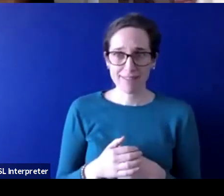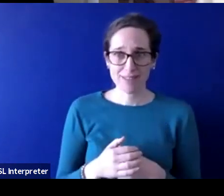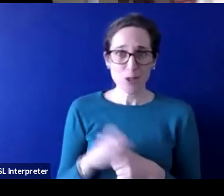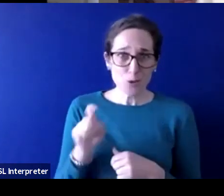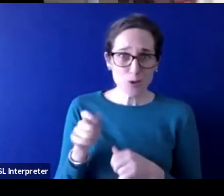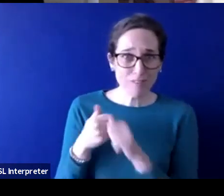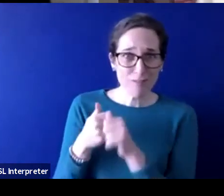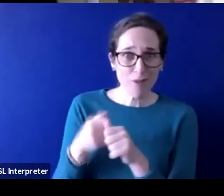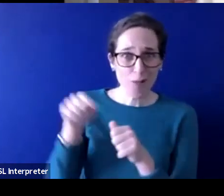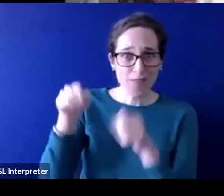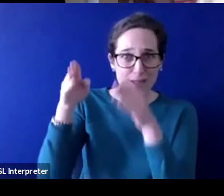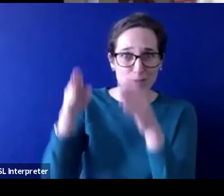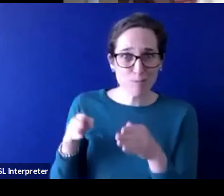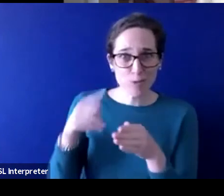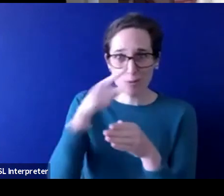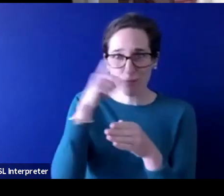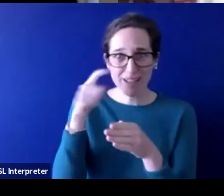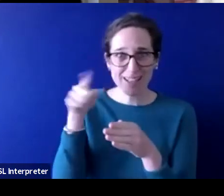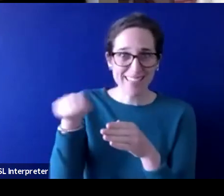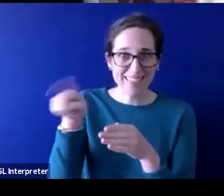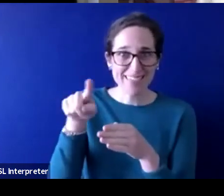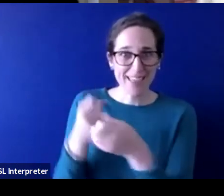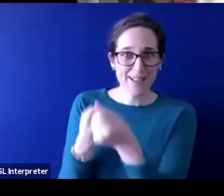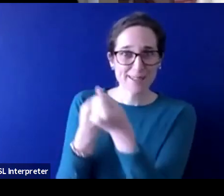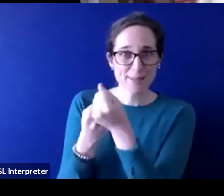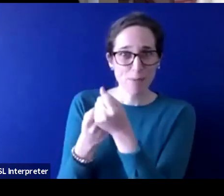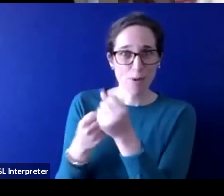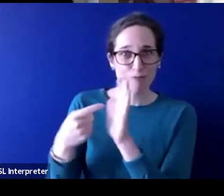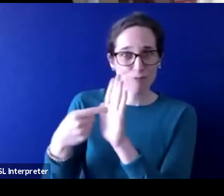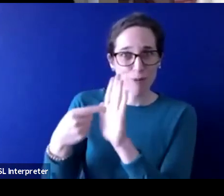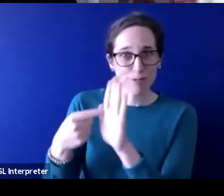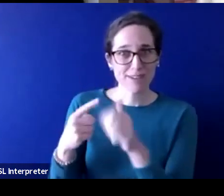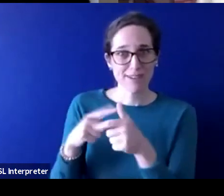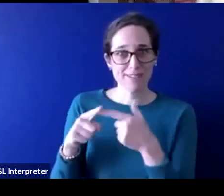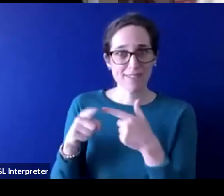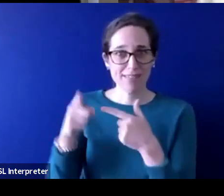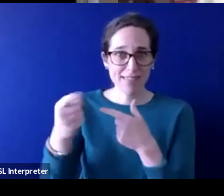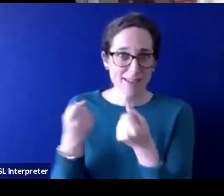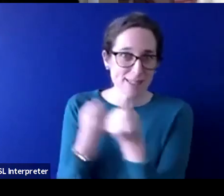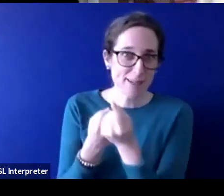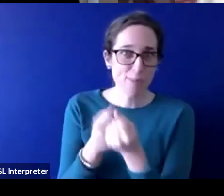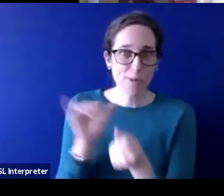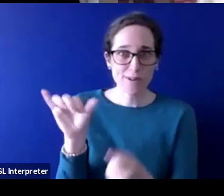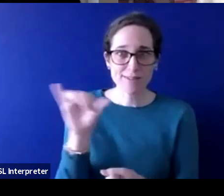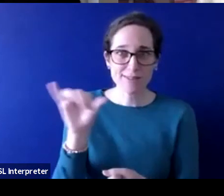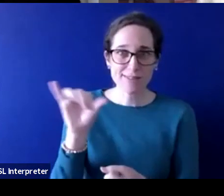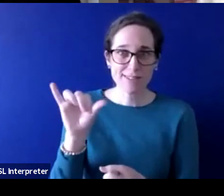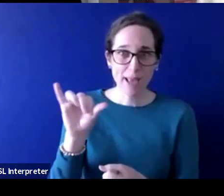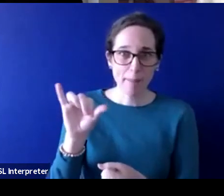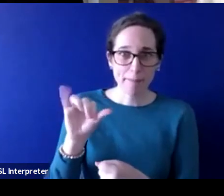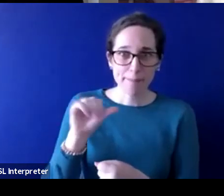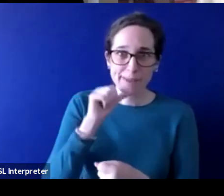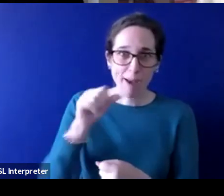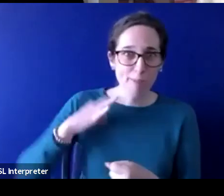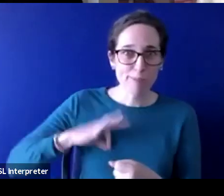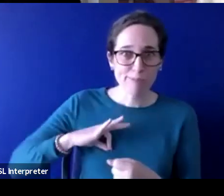you know, they support representation. They support, you know, causes you care about, whatever it is. And it's, by the way, one way that